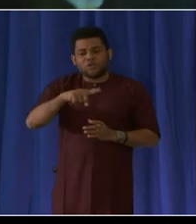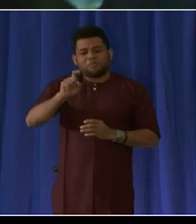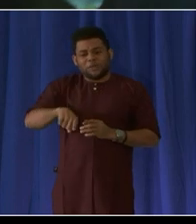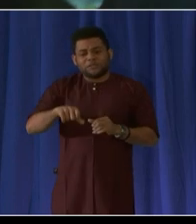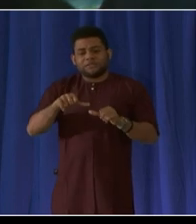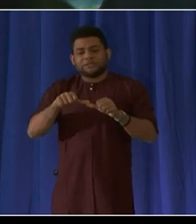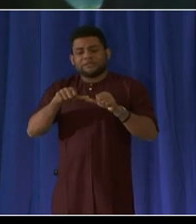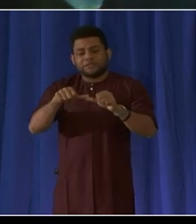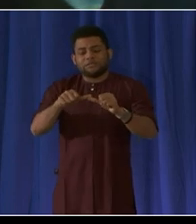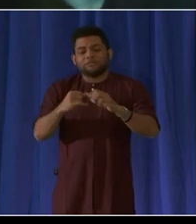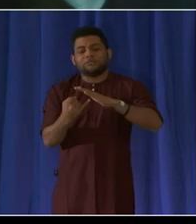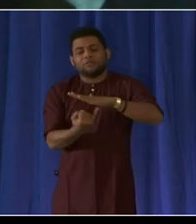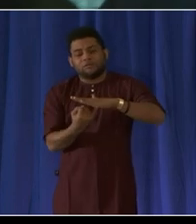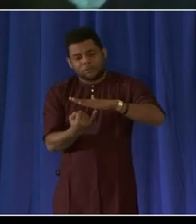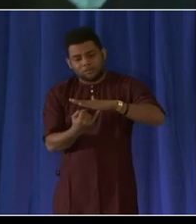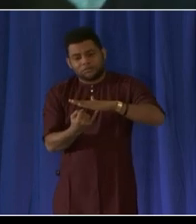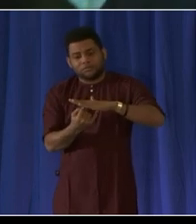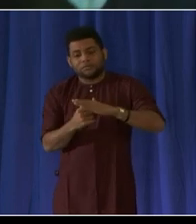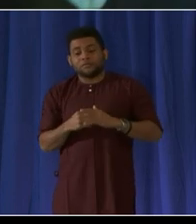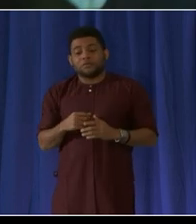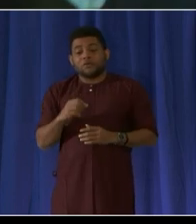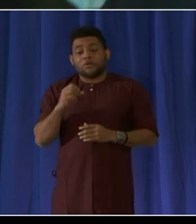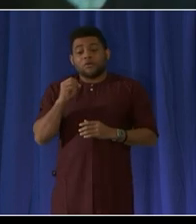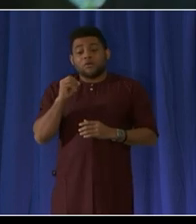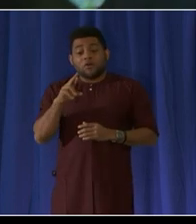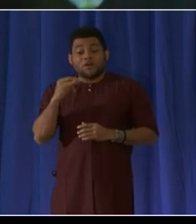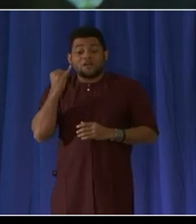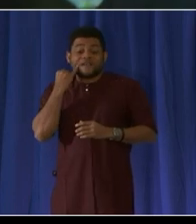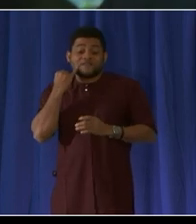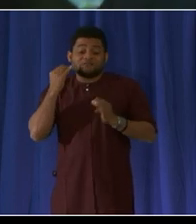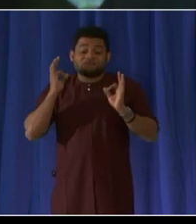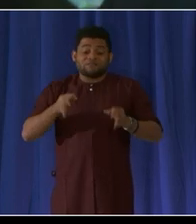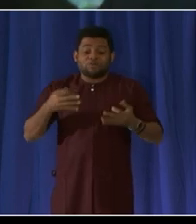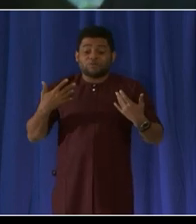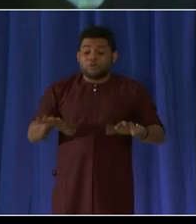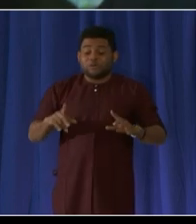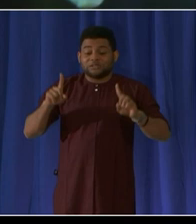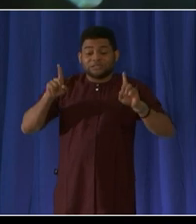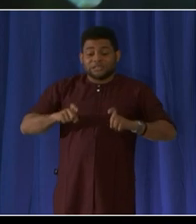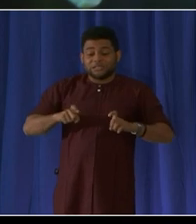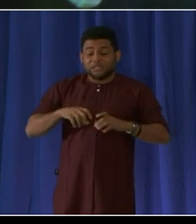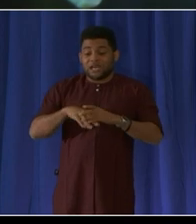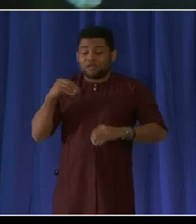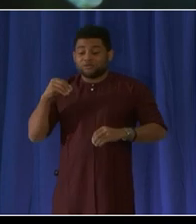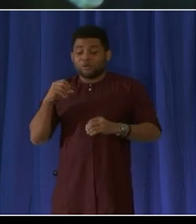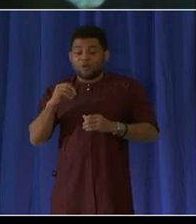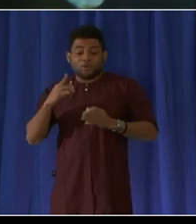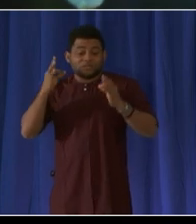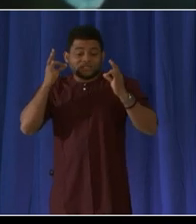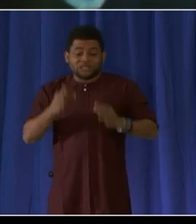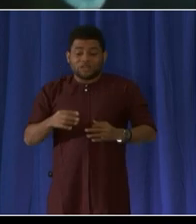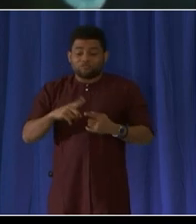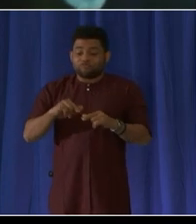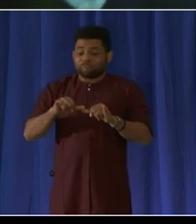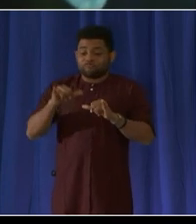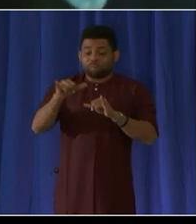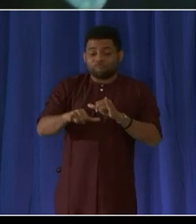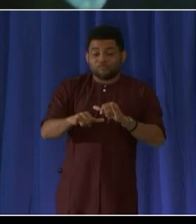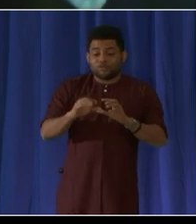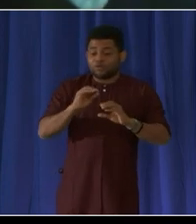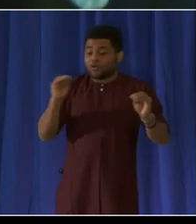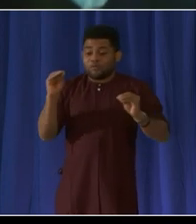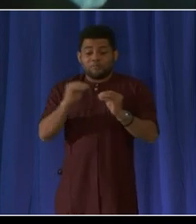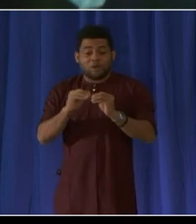you must continue to isolate, or if you decide that you don't want to test out, if you decide not to do